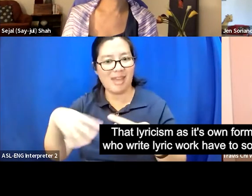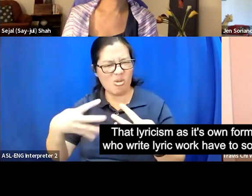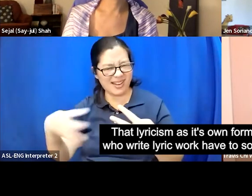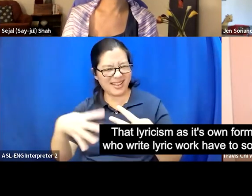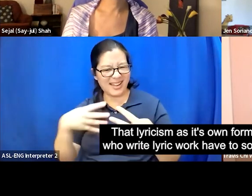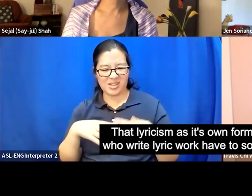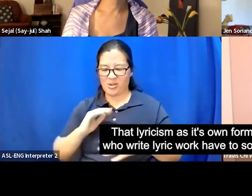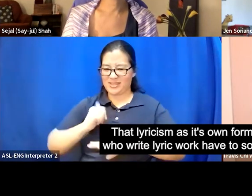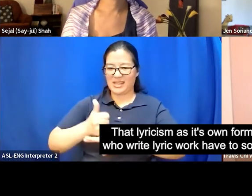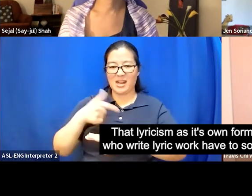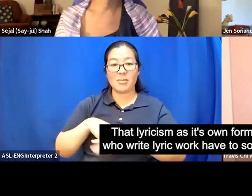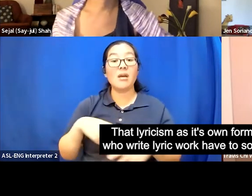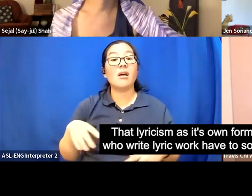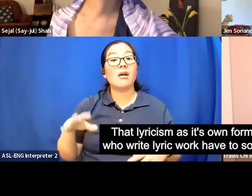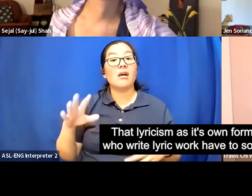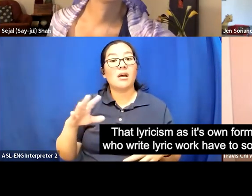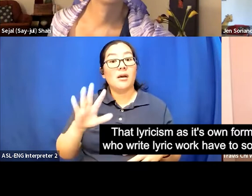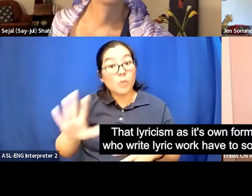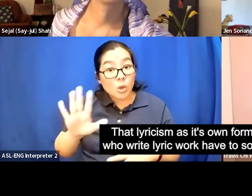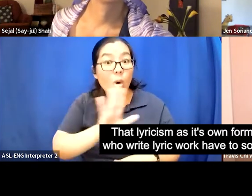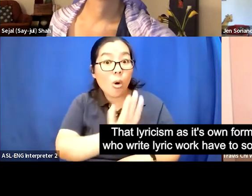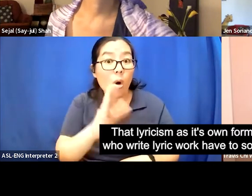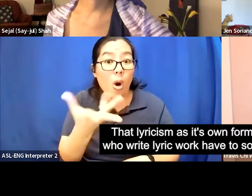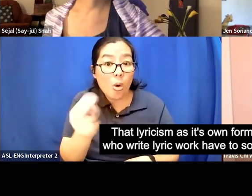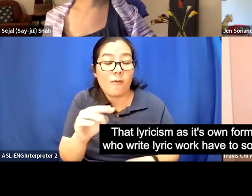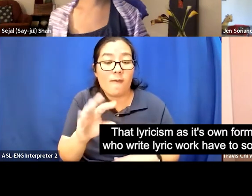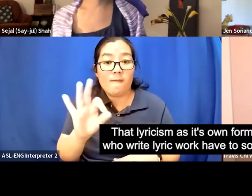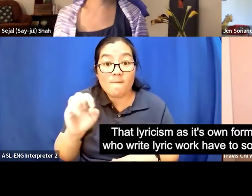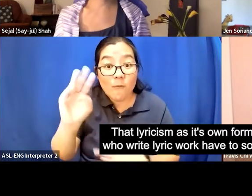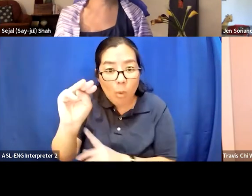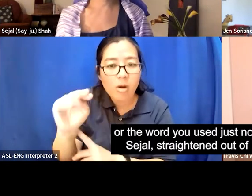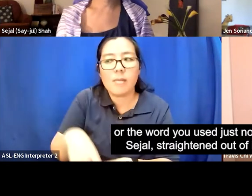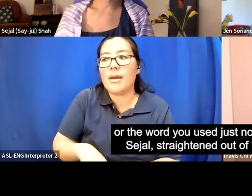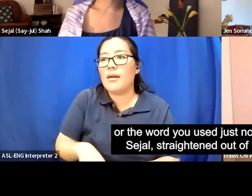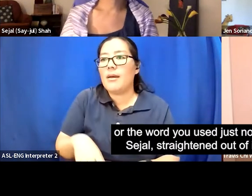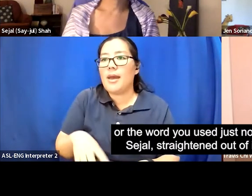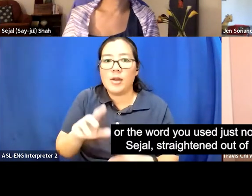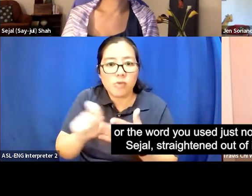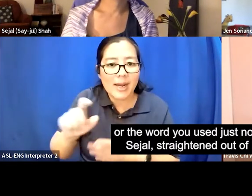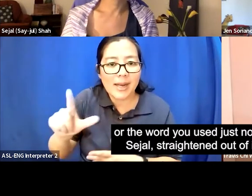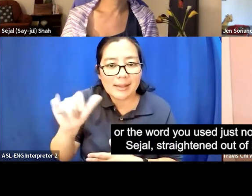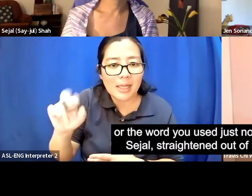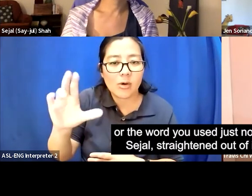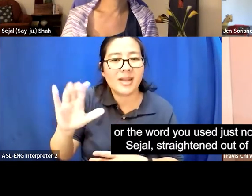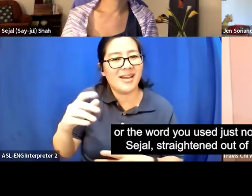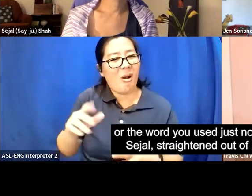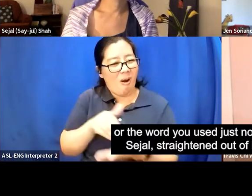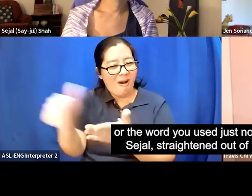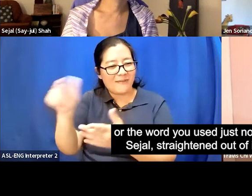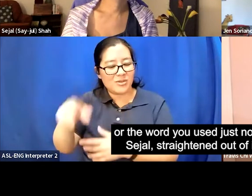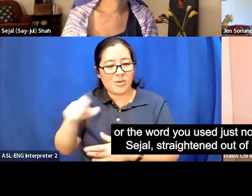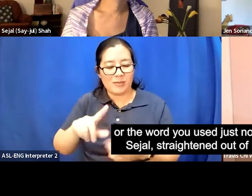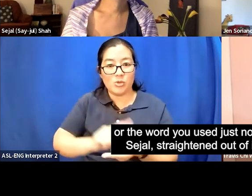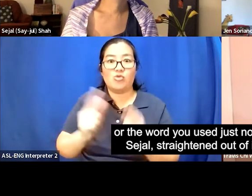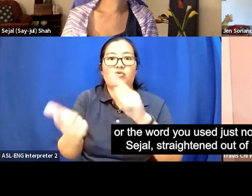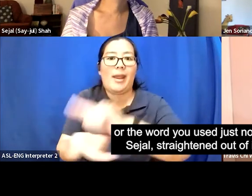writers who write lyric work have to sometimes translate or the word you used just now was beautiful,